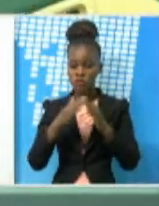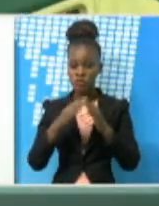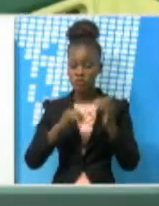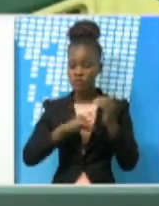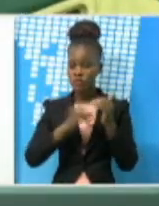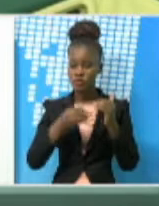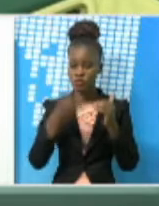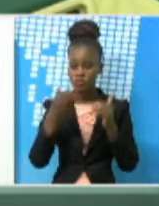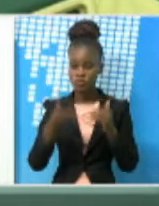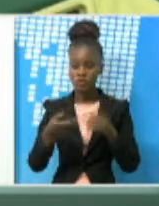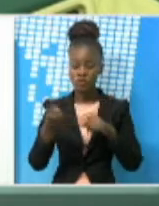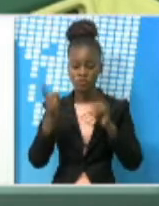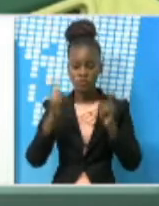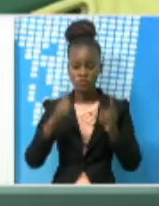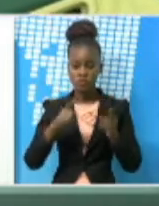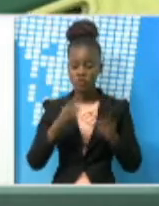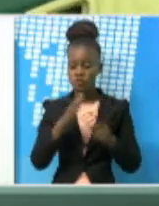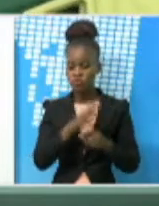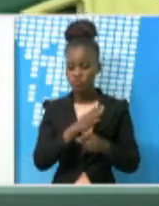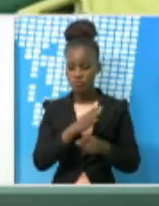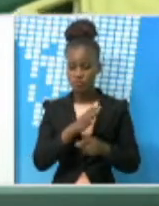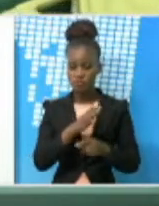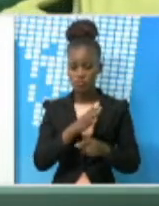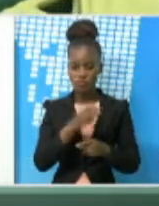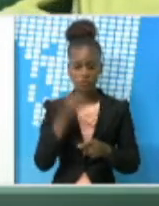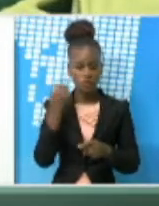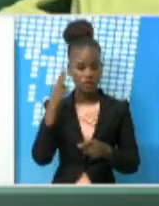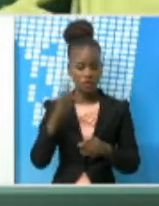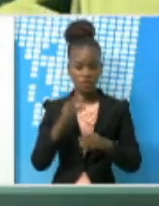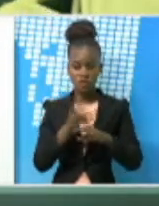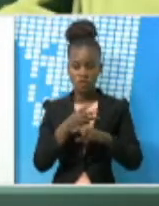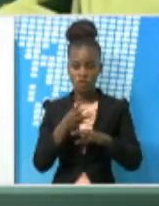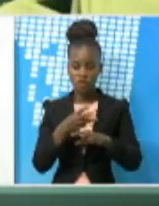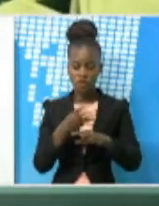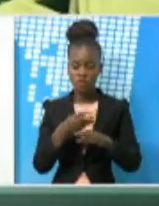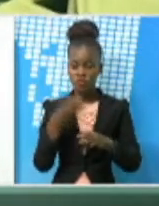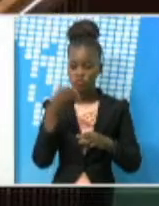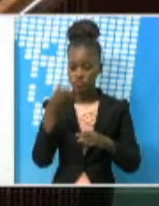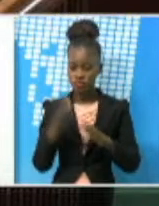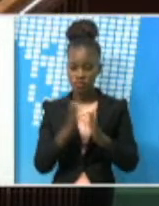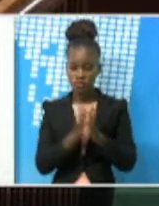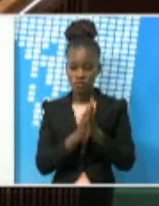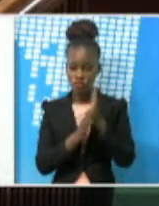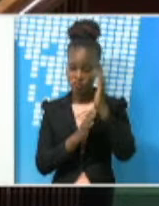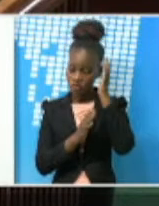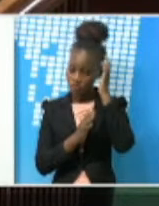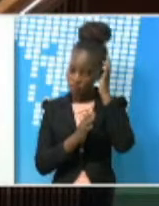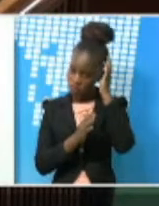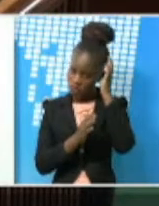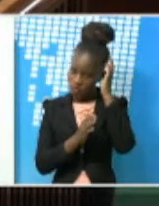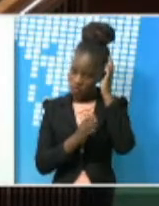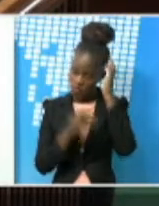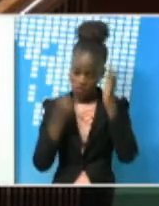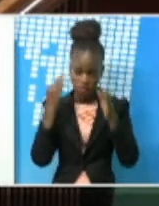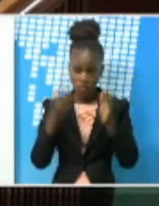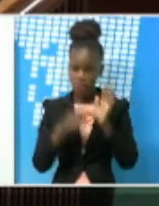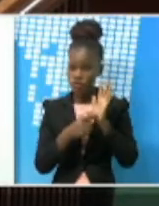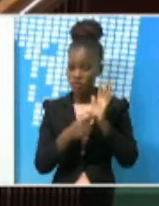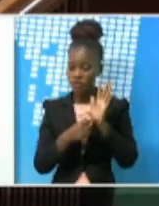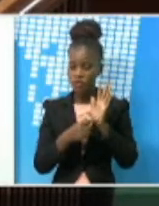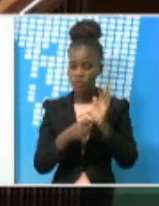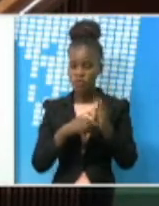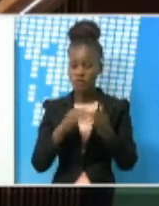the conspicuous absence of ministers. Mr. Speaker, it is clear in the holy